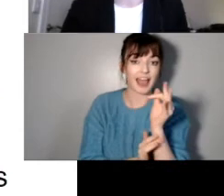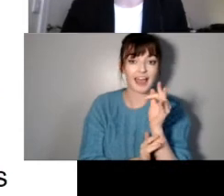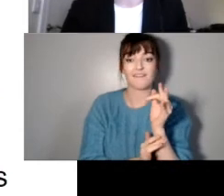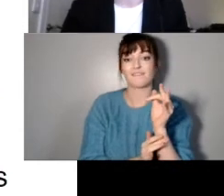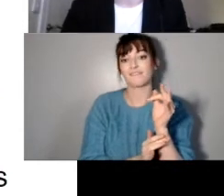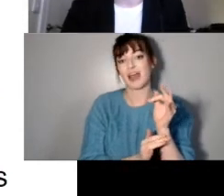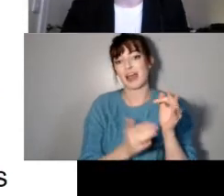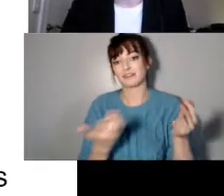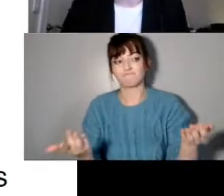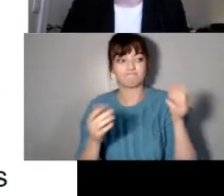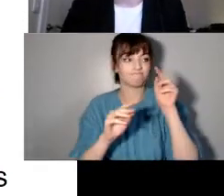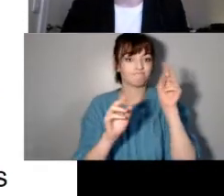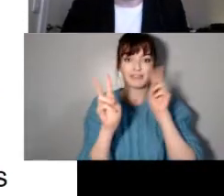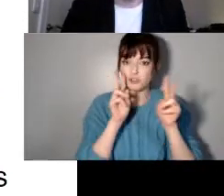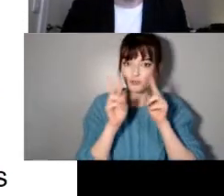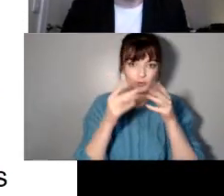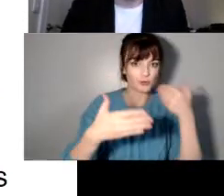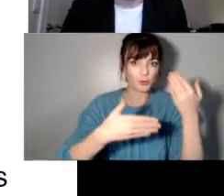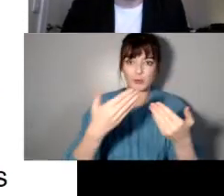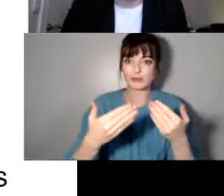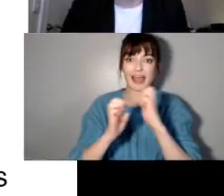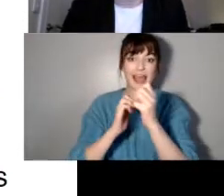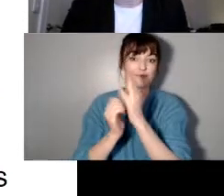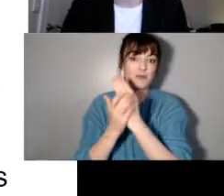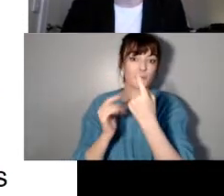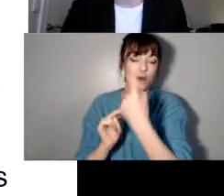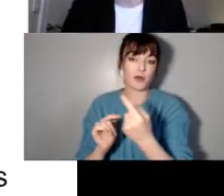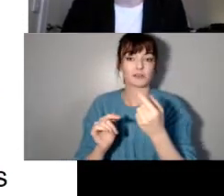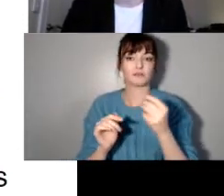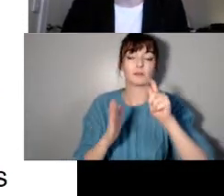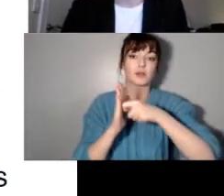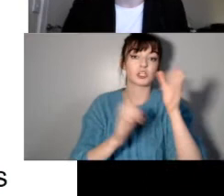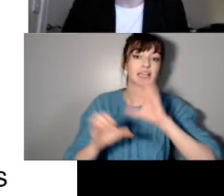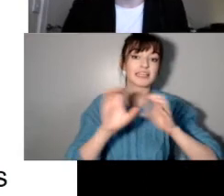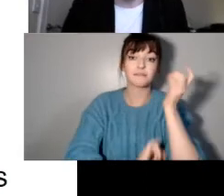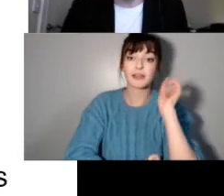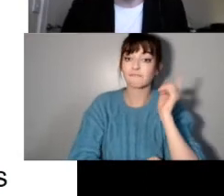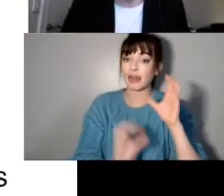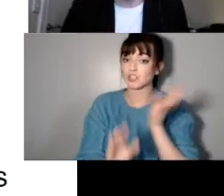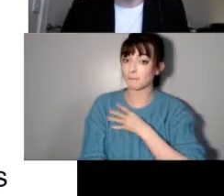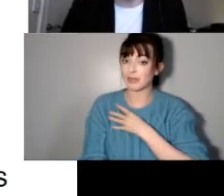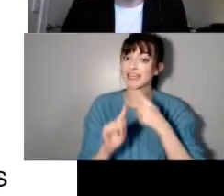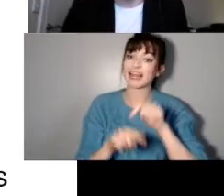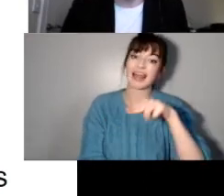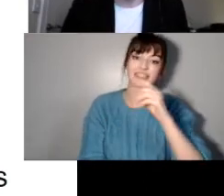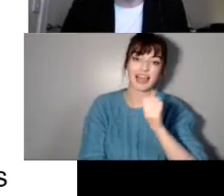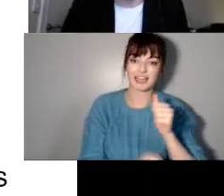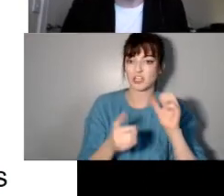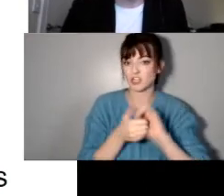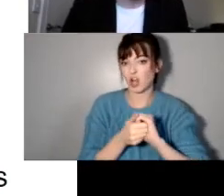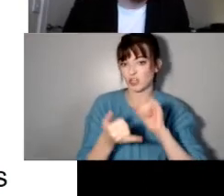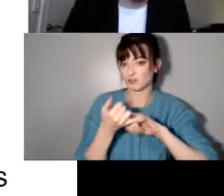external interviewers and the phase one and the project scientific advisory committee, and also NDA colleagues that have been involved in the